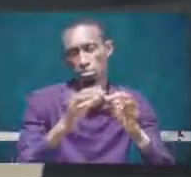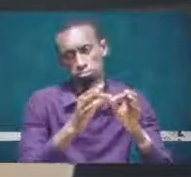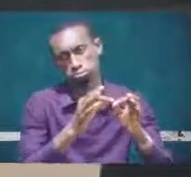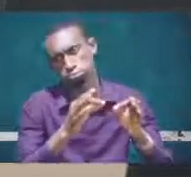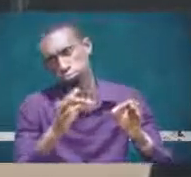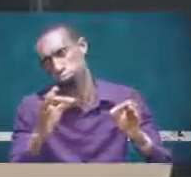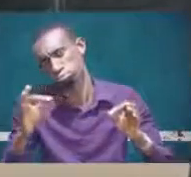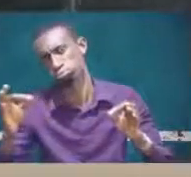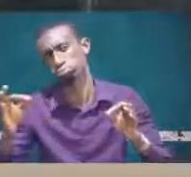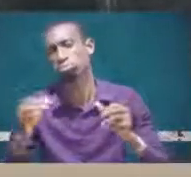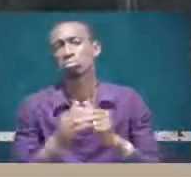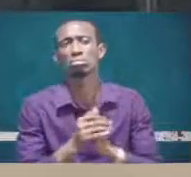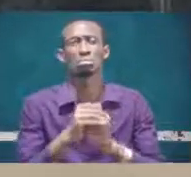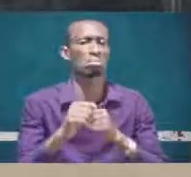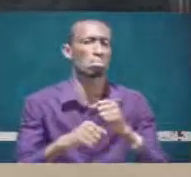is durable,